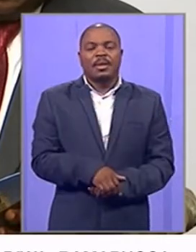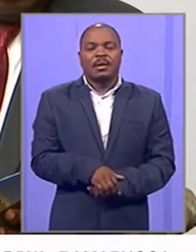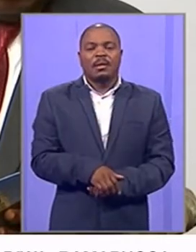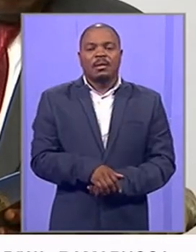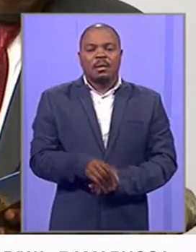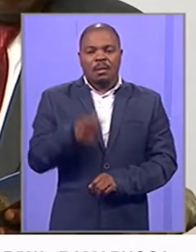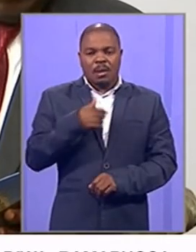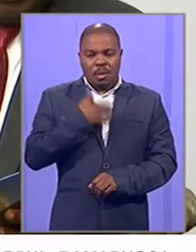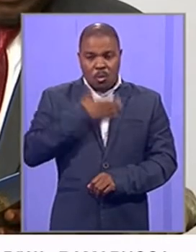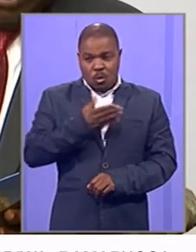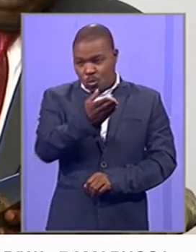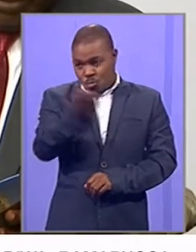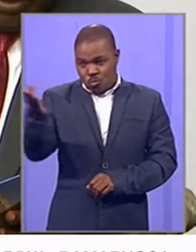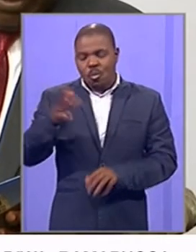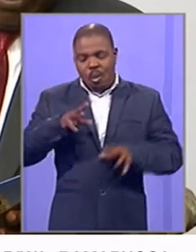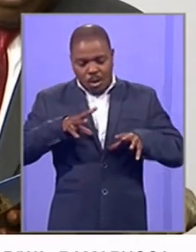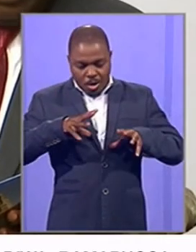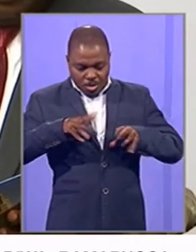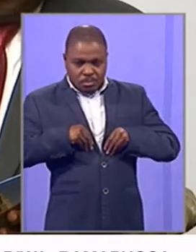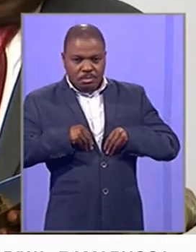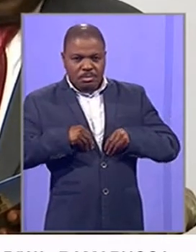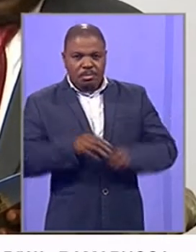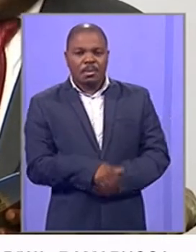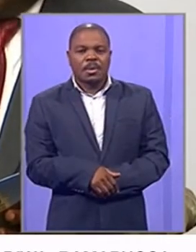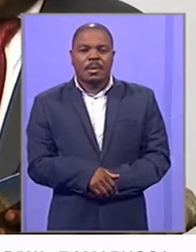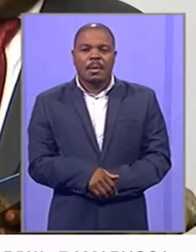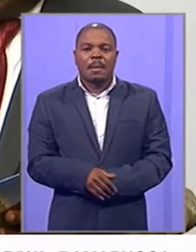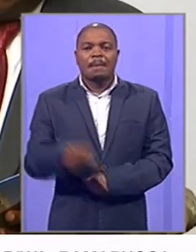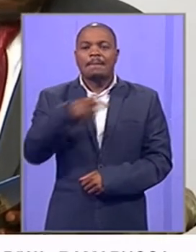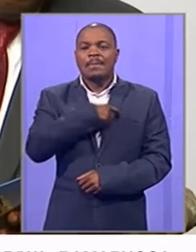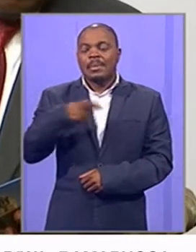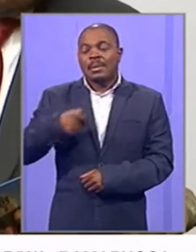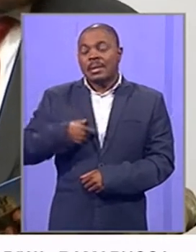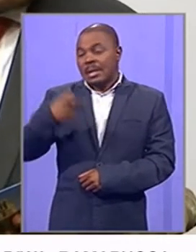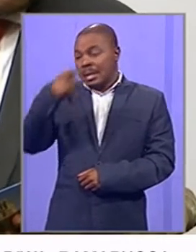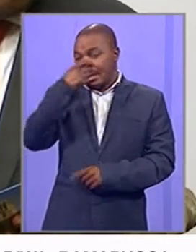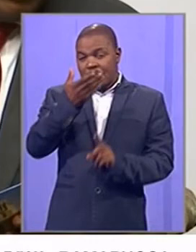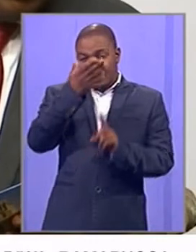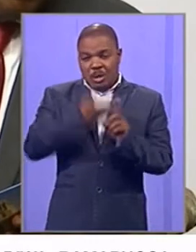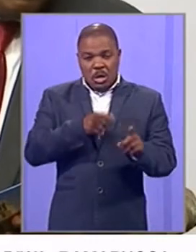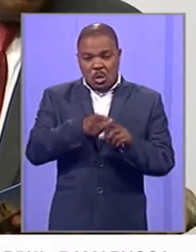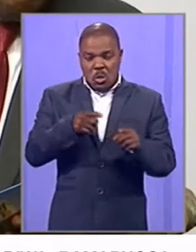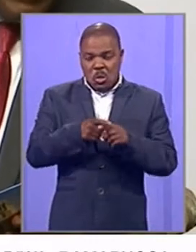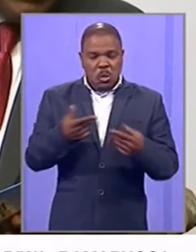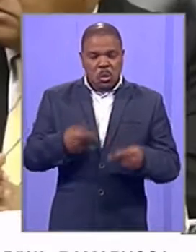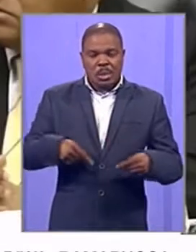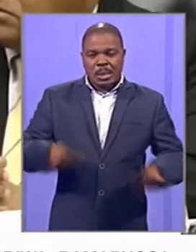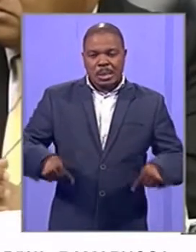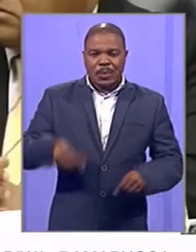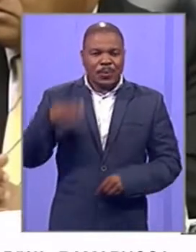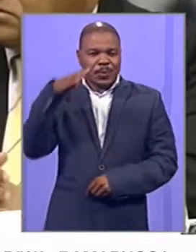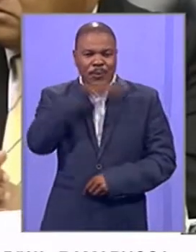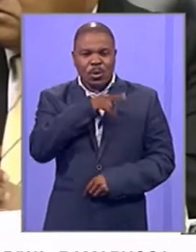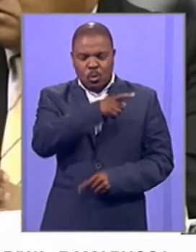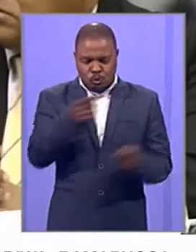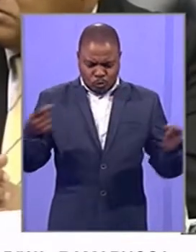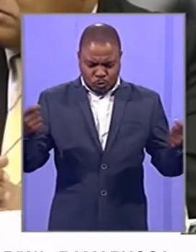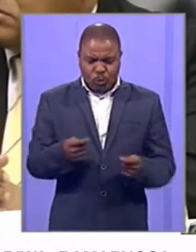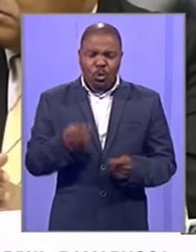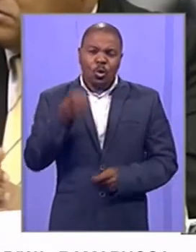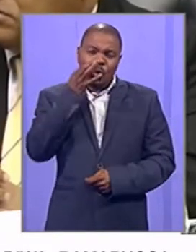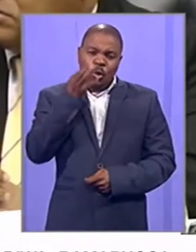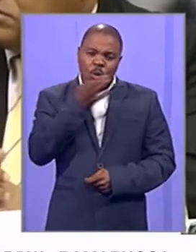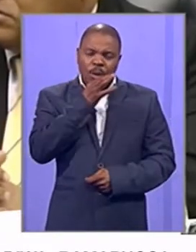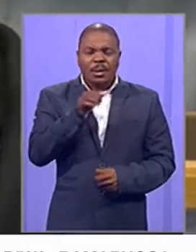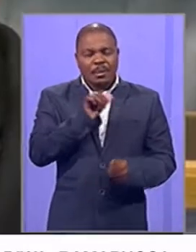I'd like you to accept. Mopresidente Ramaphosa ga tshikingwe ke sepe o ngangabetse ka gore go tshwanetse ga